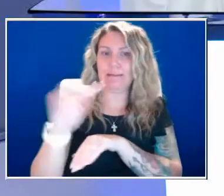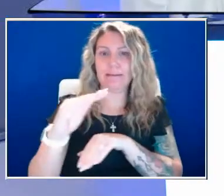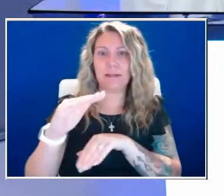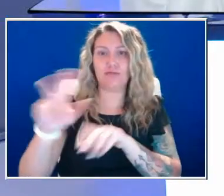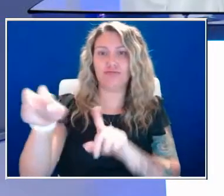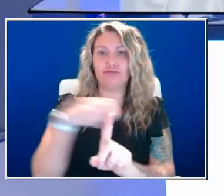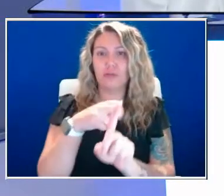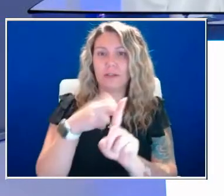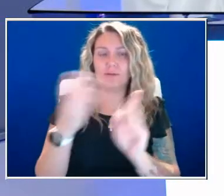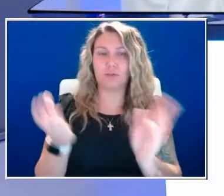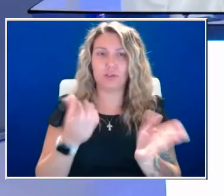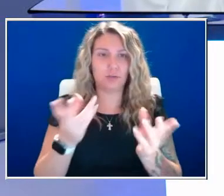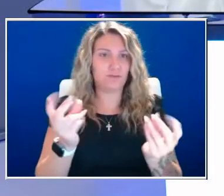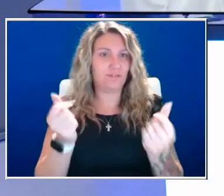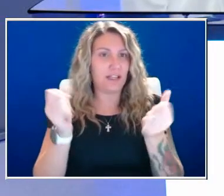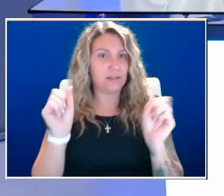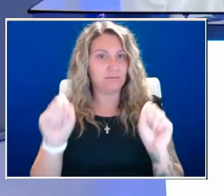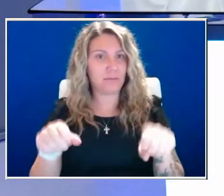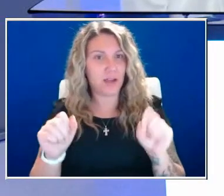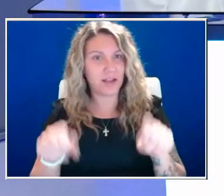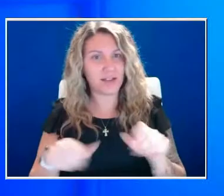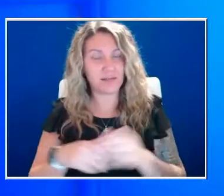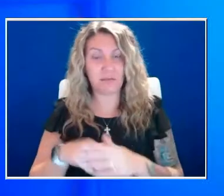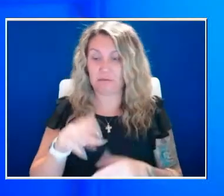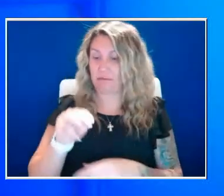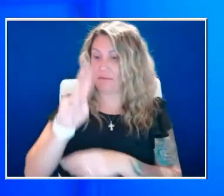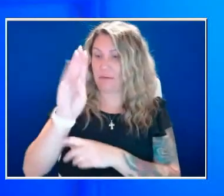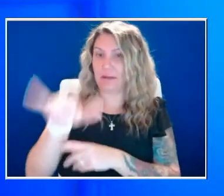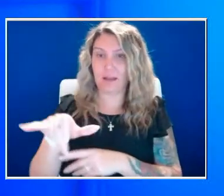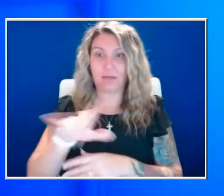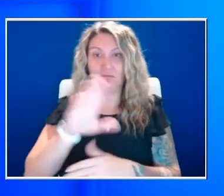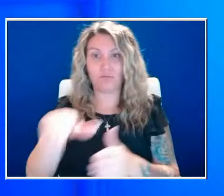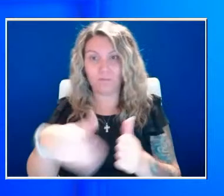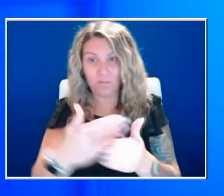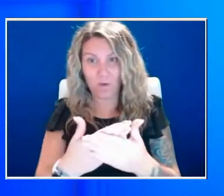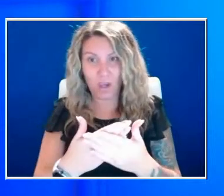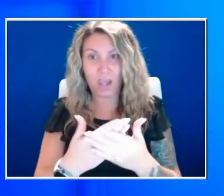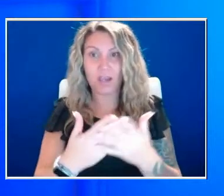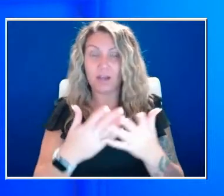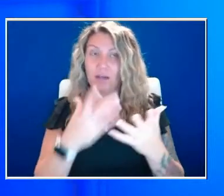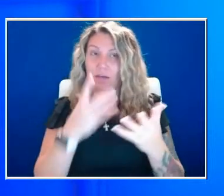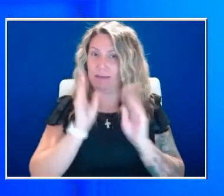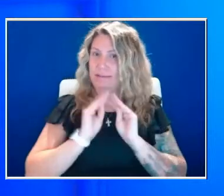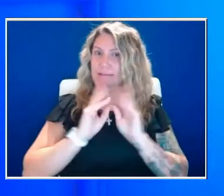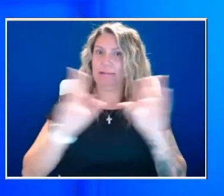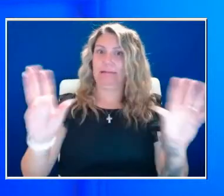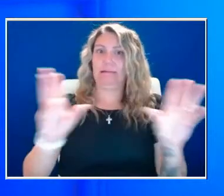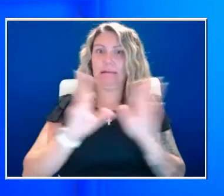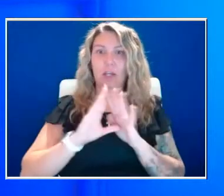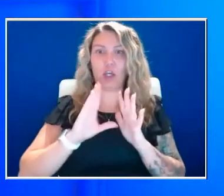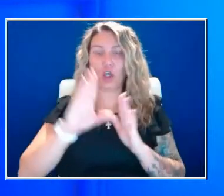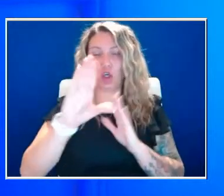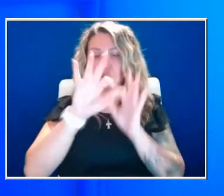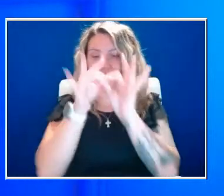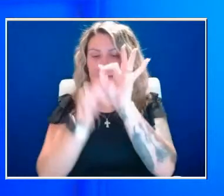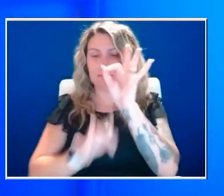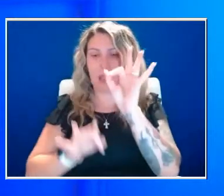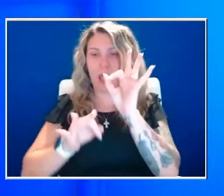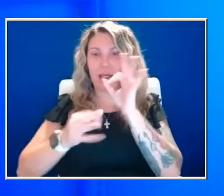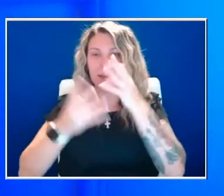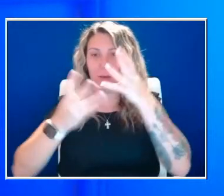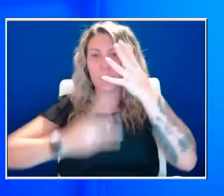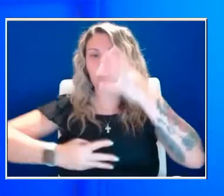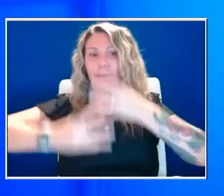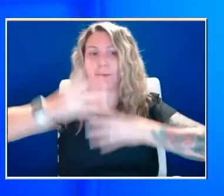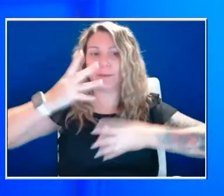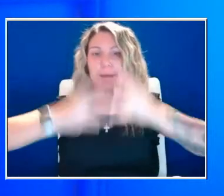And when Amy hit the door, it was clear that the spinal fluid circulation was one of her big problems at the time. And so